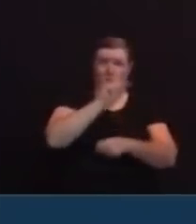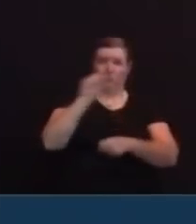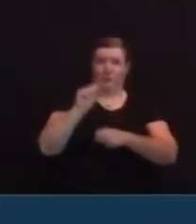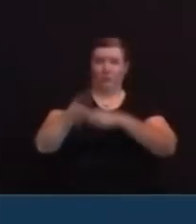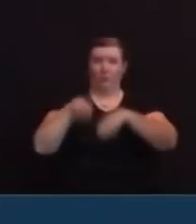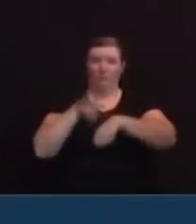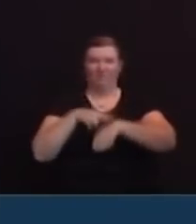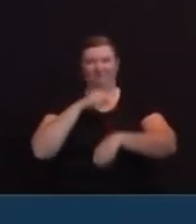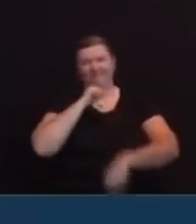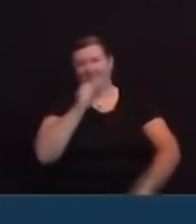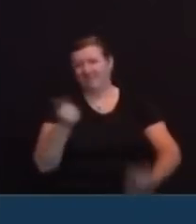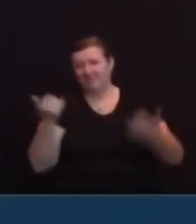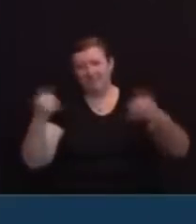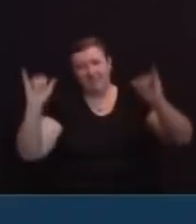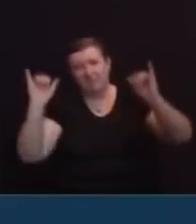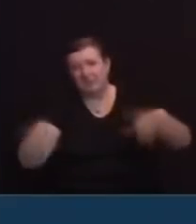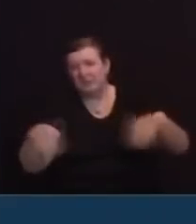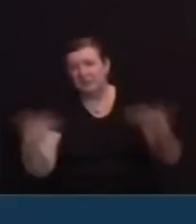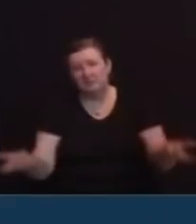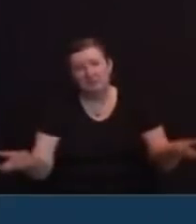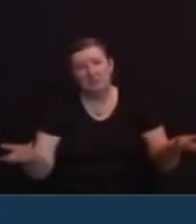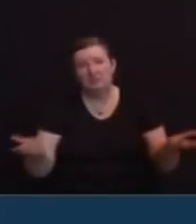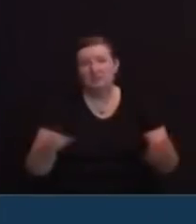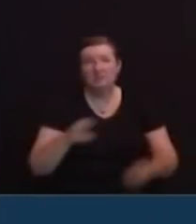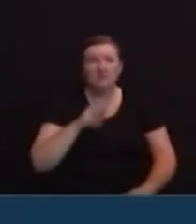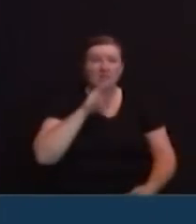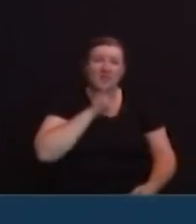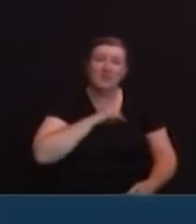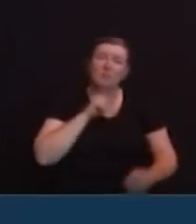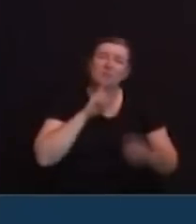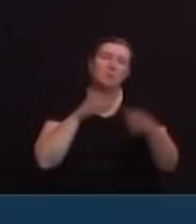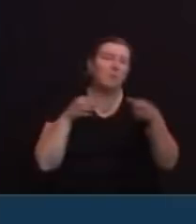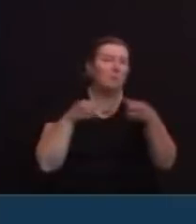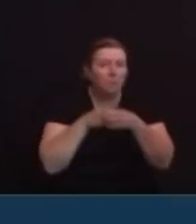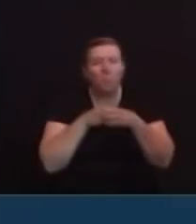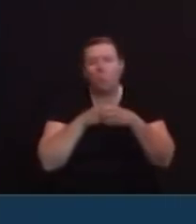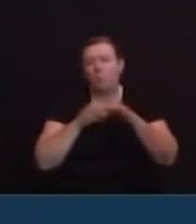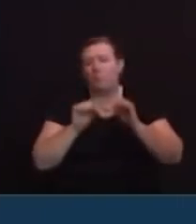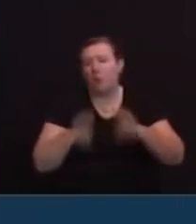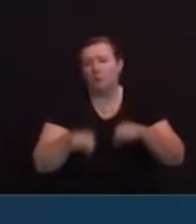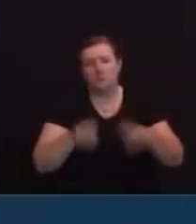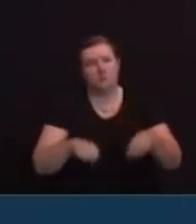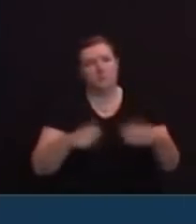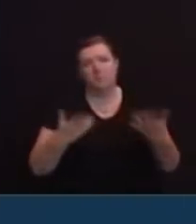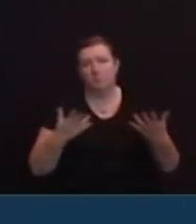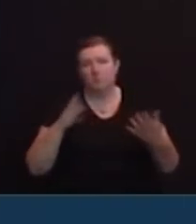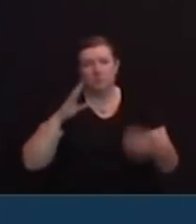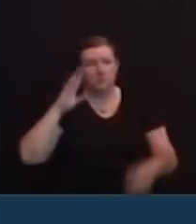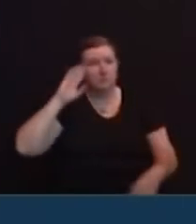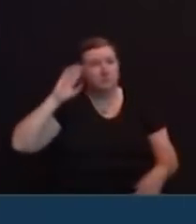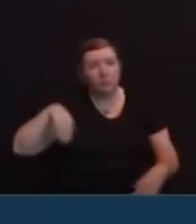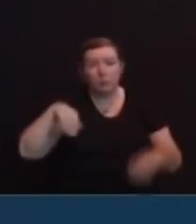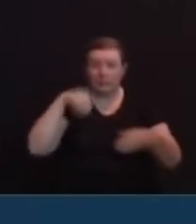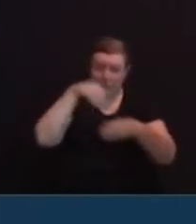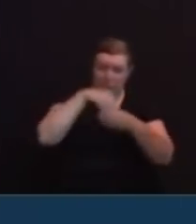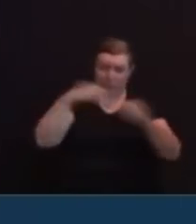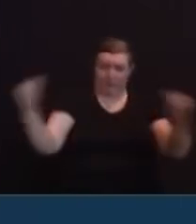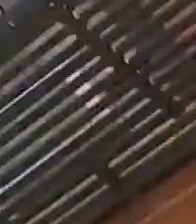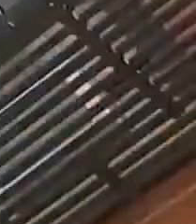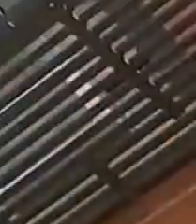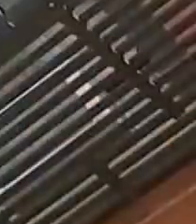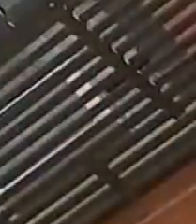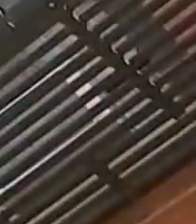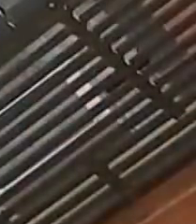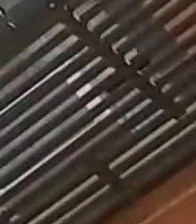plans as small as possible because we know that indoor gatherings in homes are particularly dangerous places for COVID-19 to